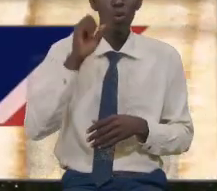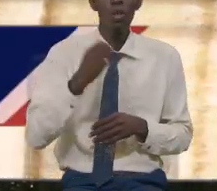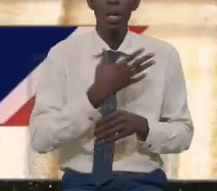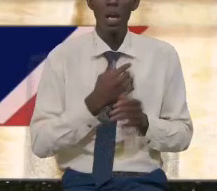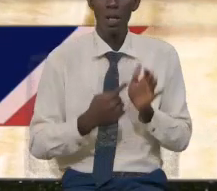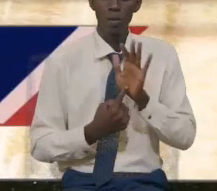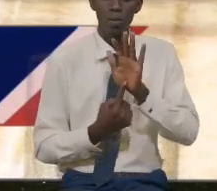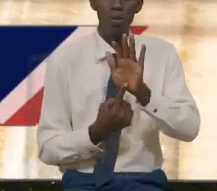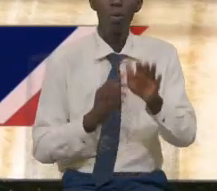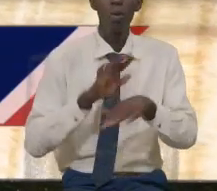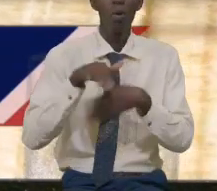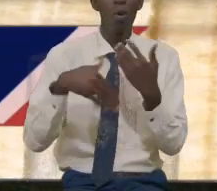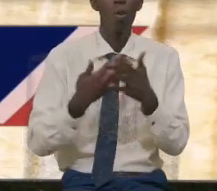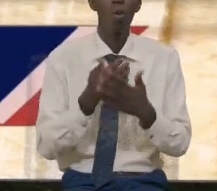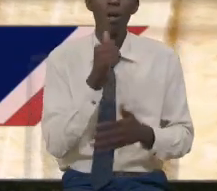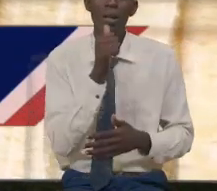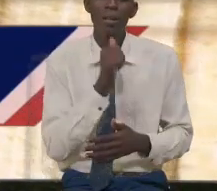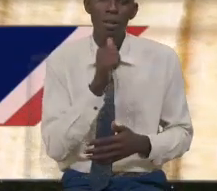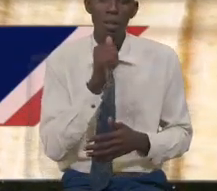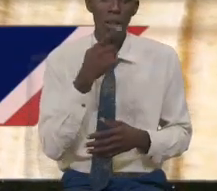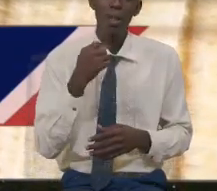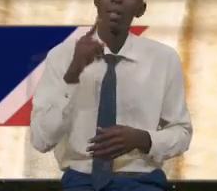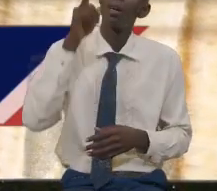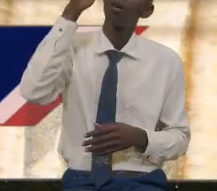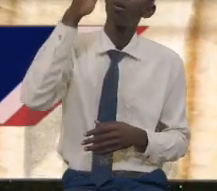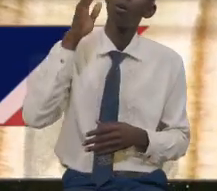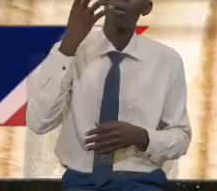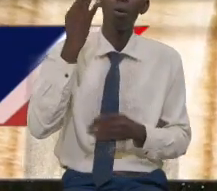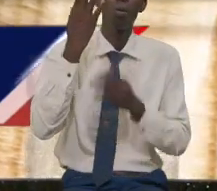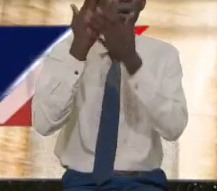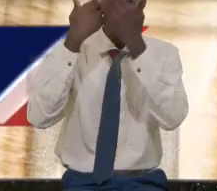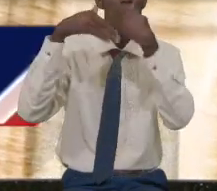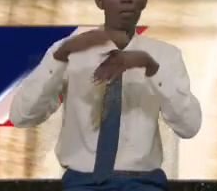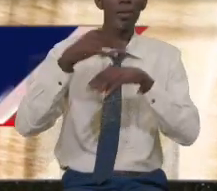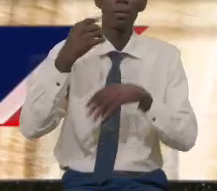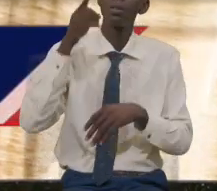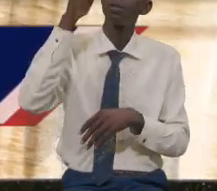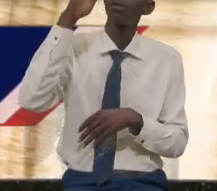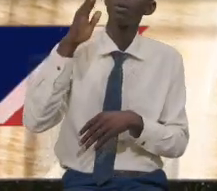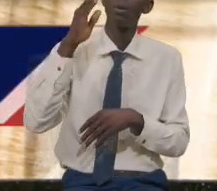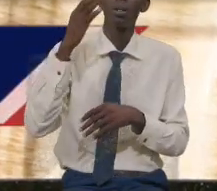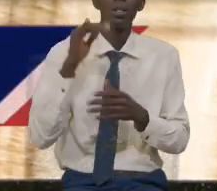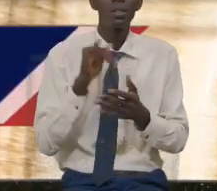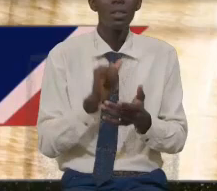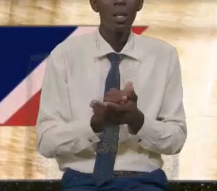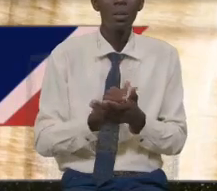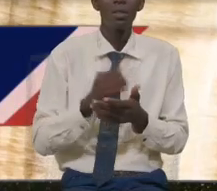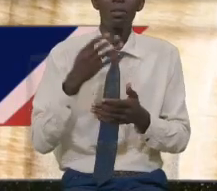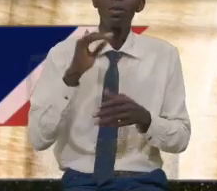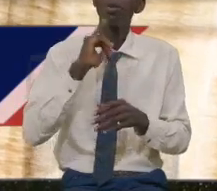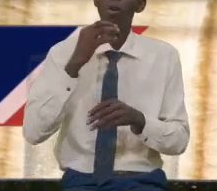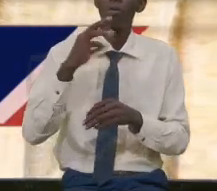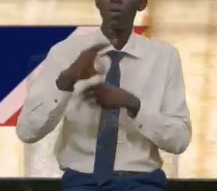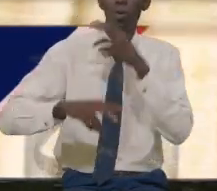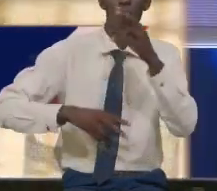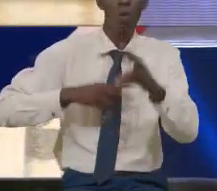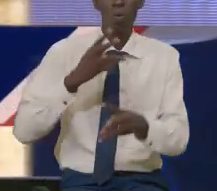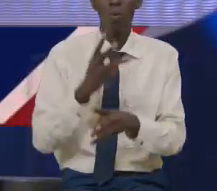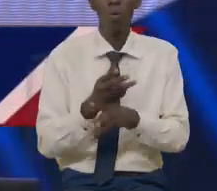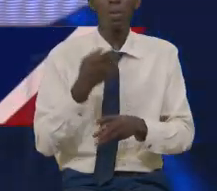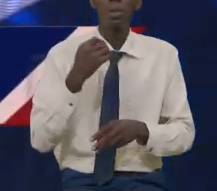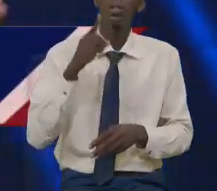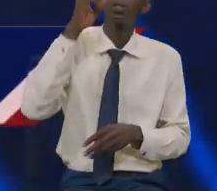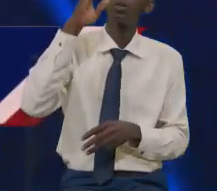reveals all secrets. The God of heaven, the God of the whole universe, the God,